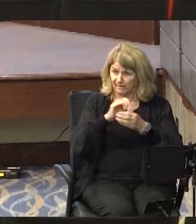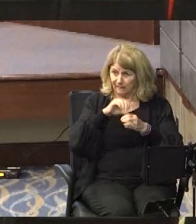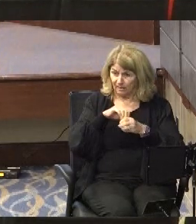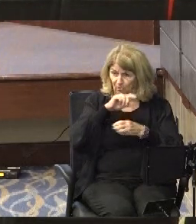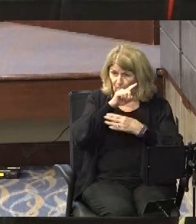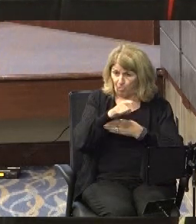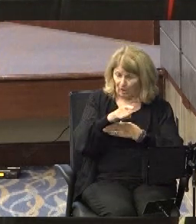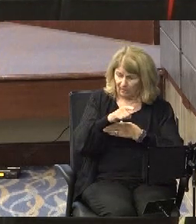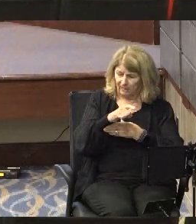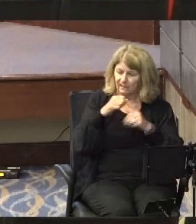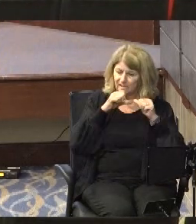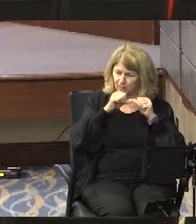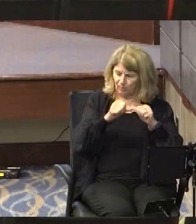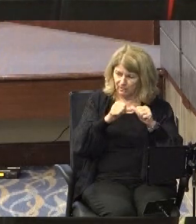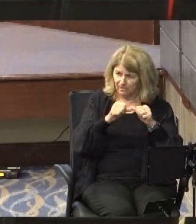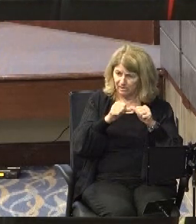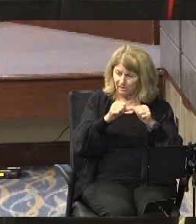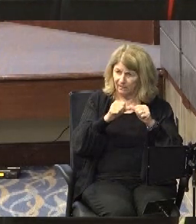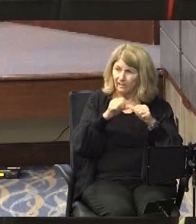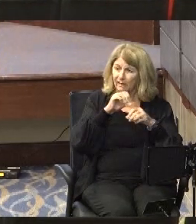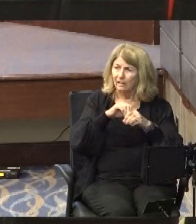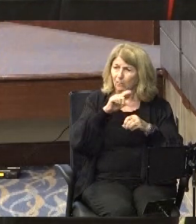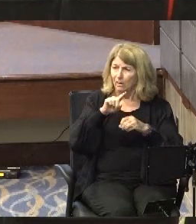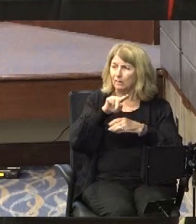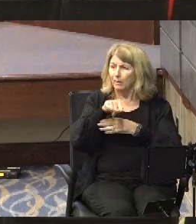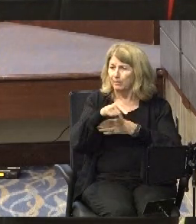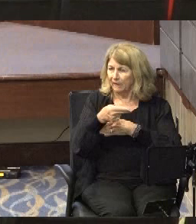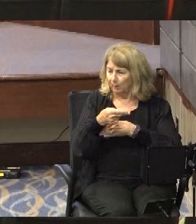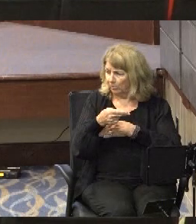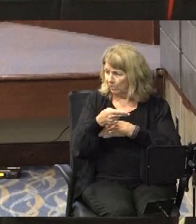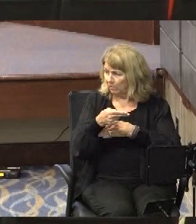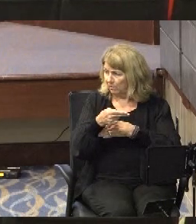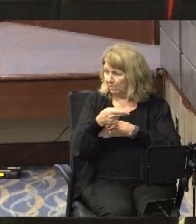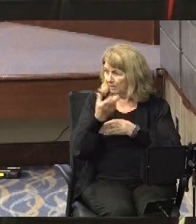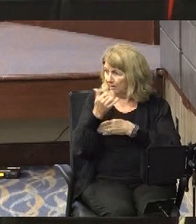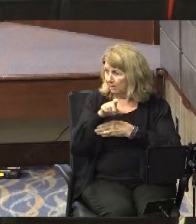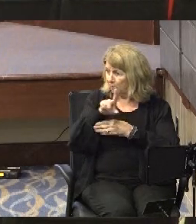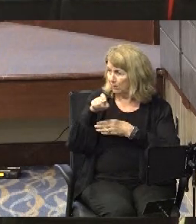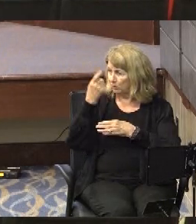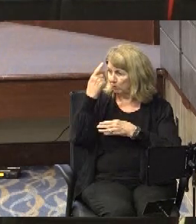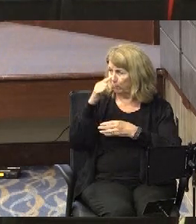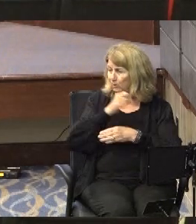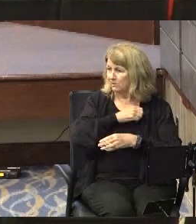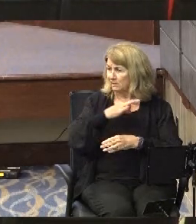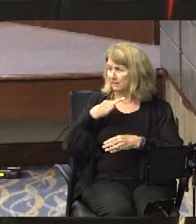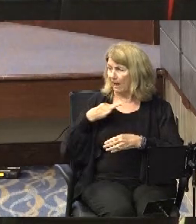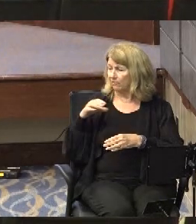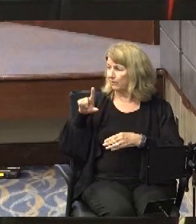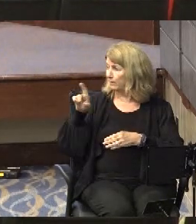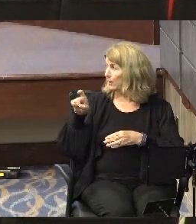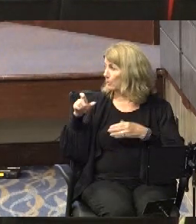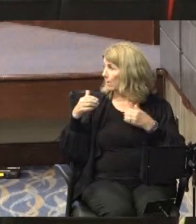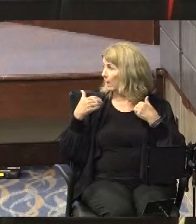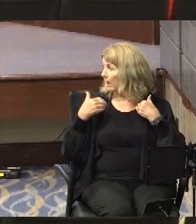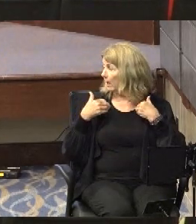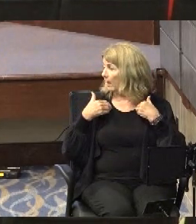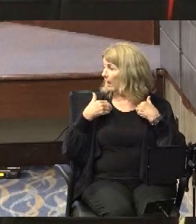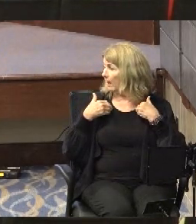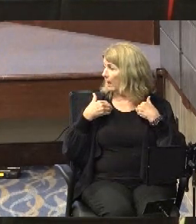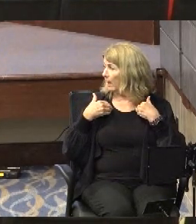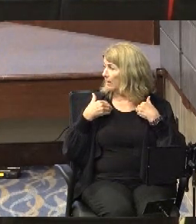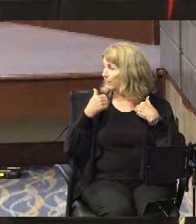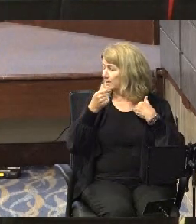Okay. Any questions for staff from council on this? We've got a number